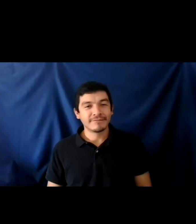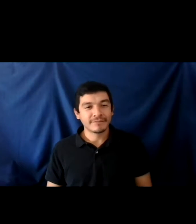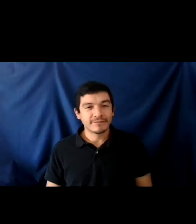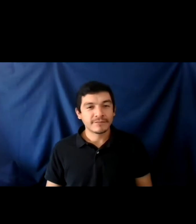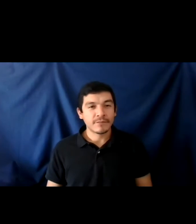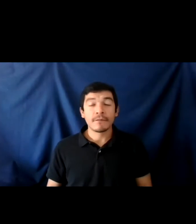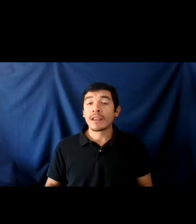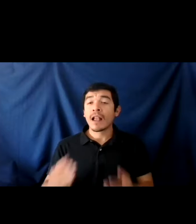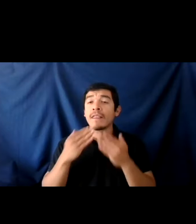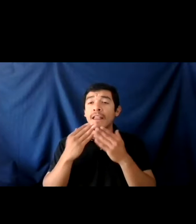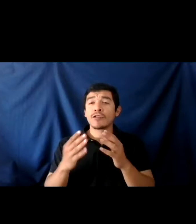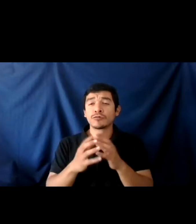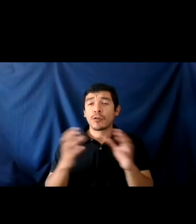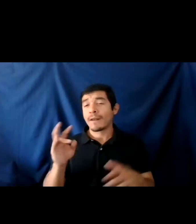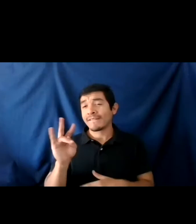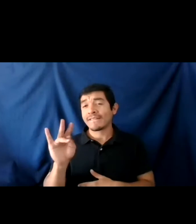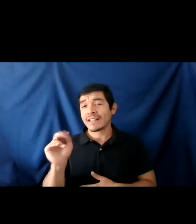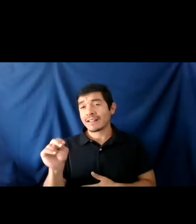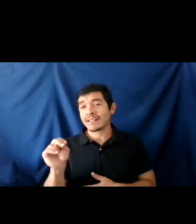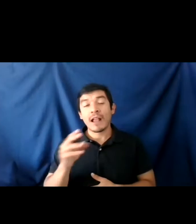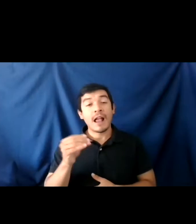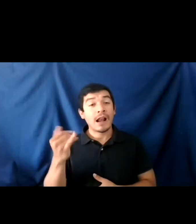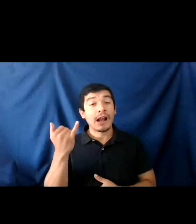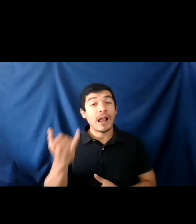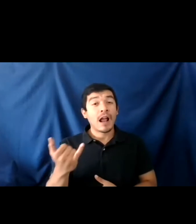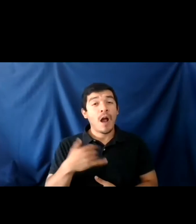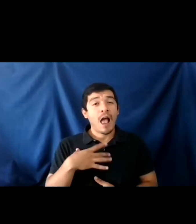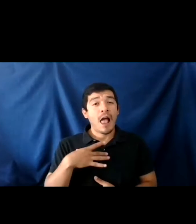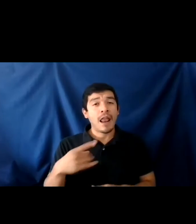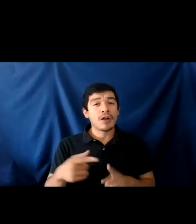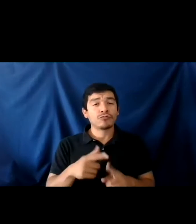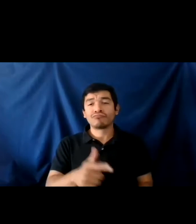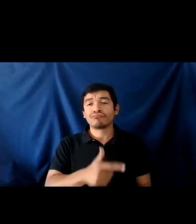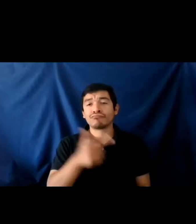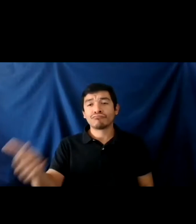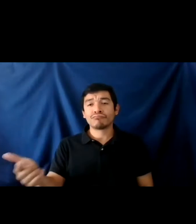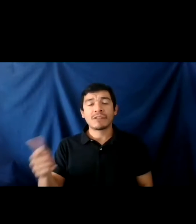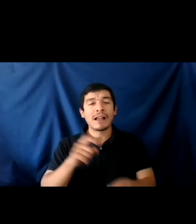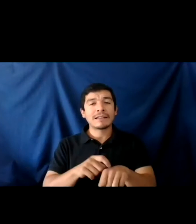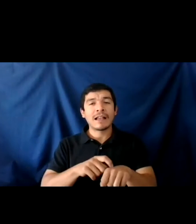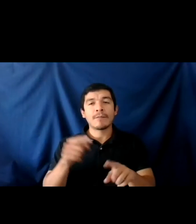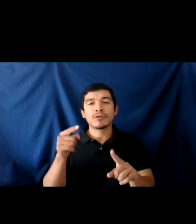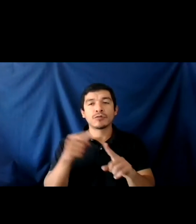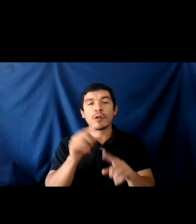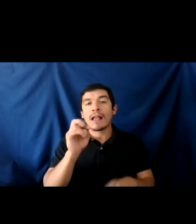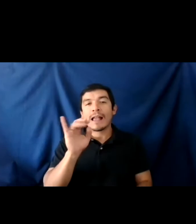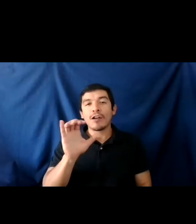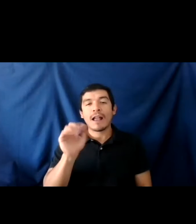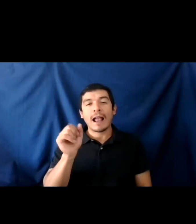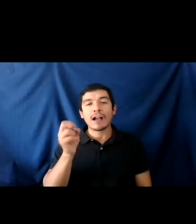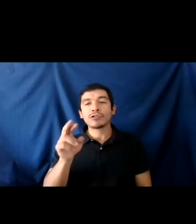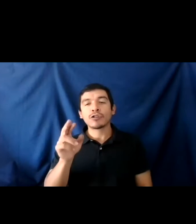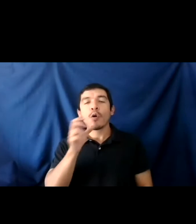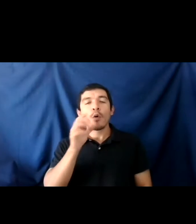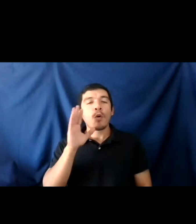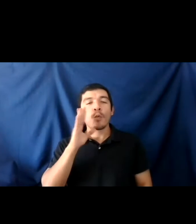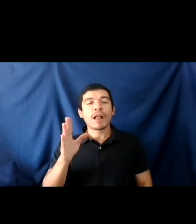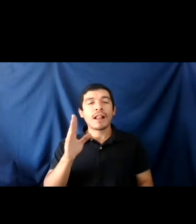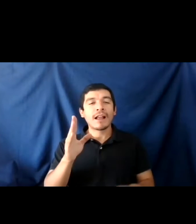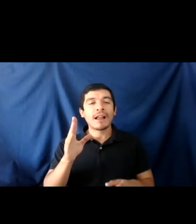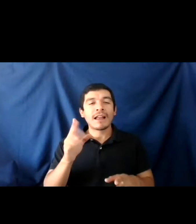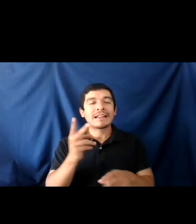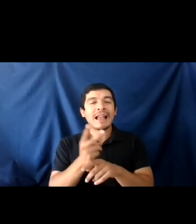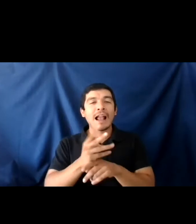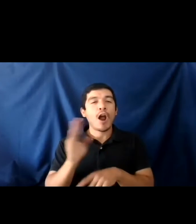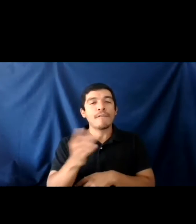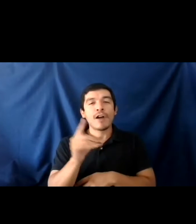Thank you so much, Vivian. And now I'd like to turn over the time to Eric Asher, who will be facilitating our